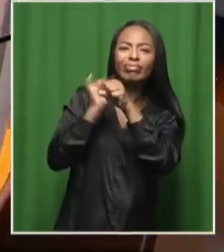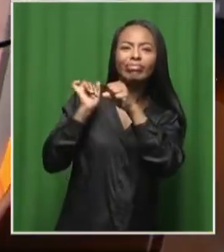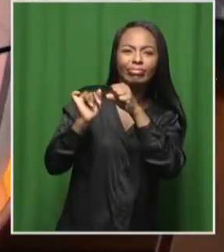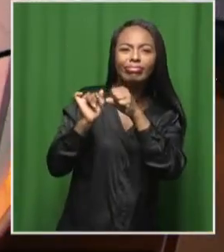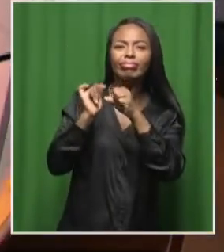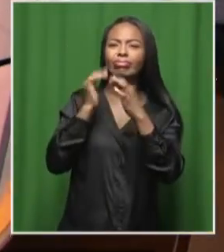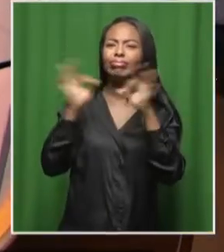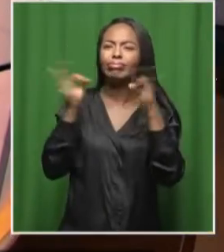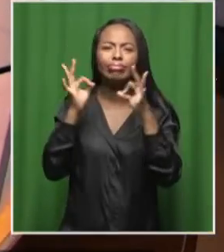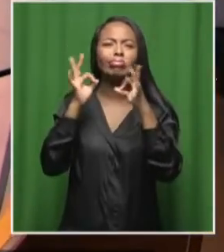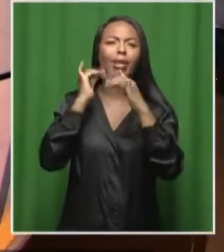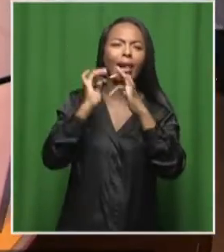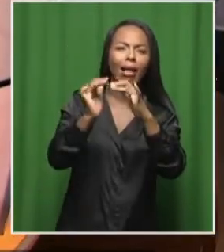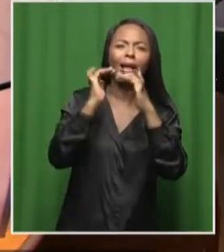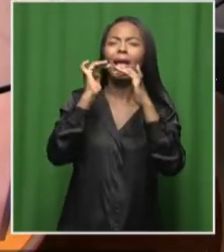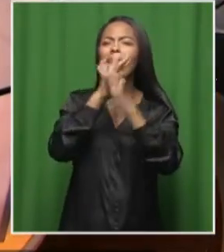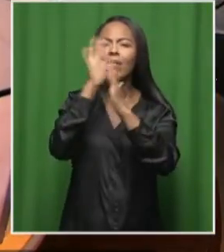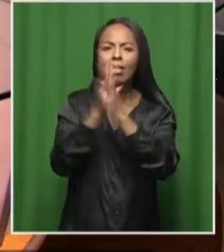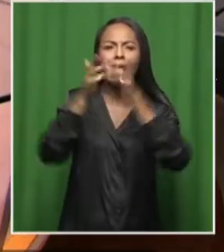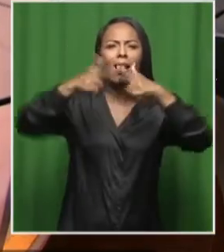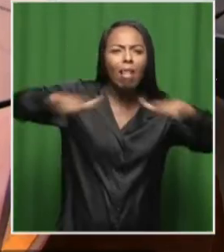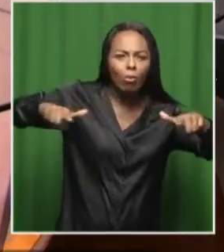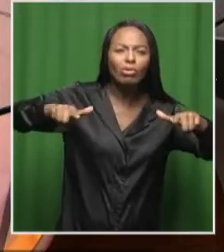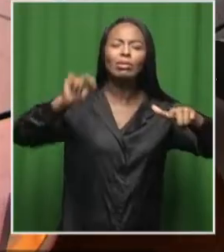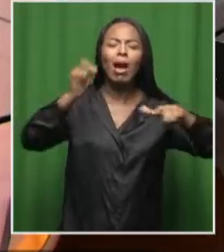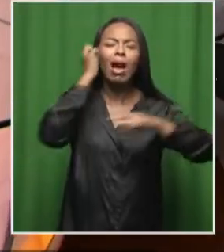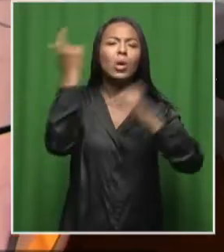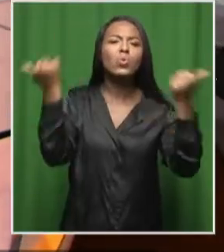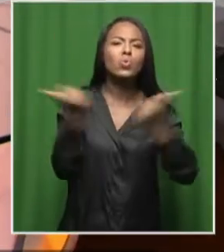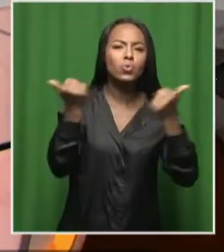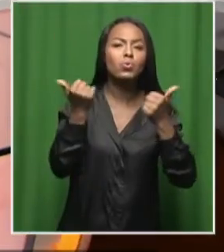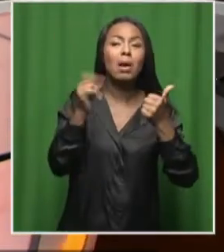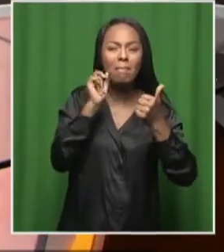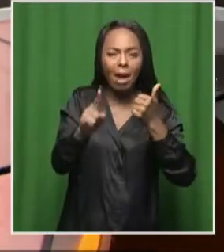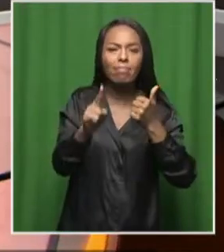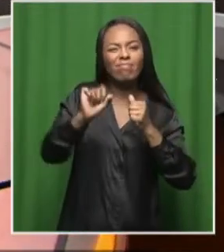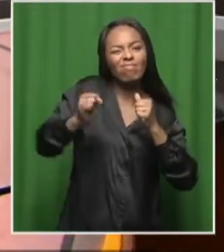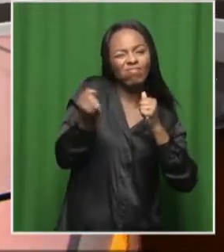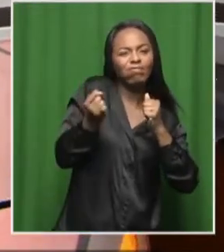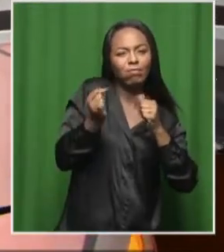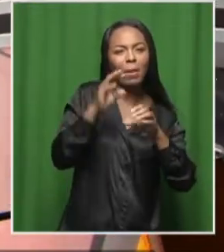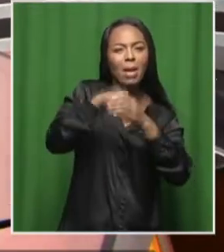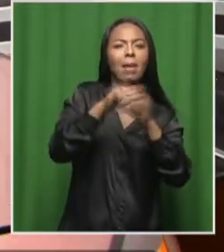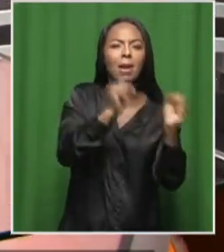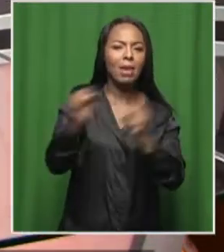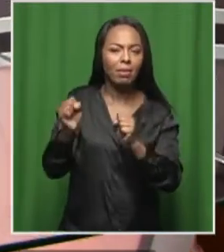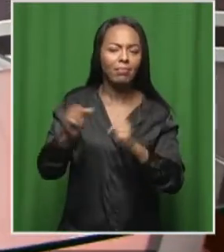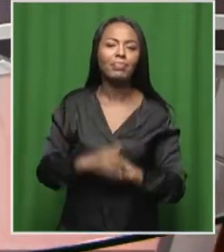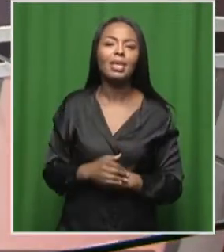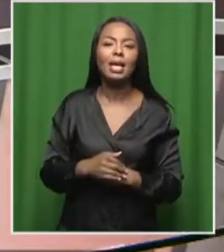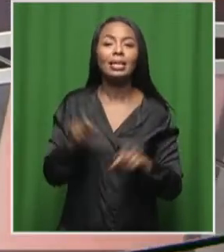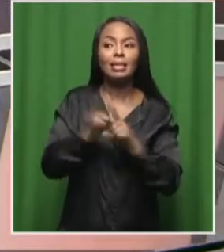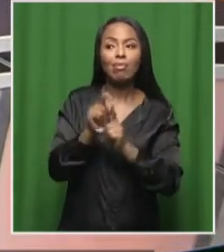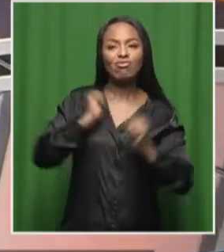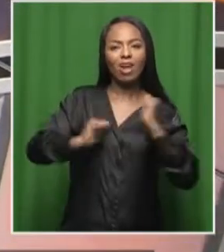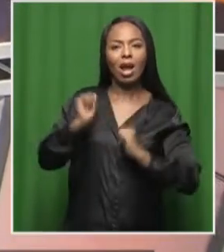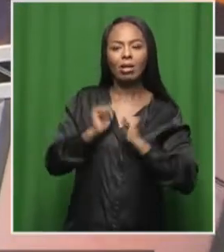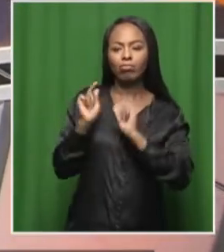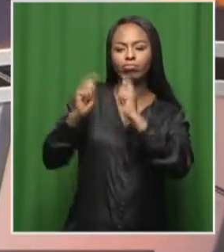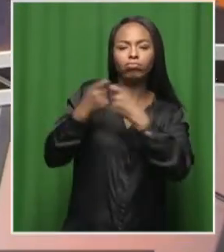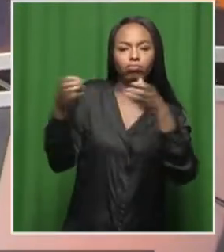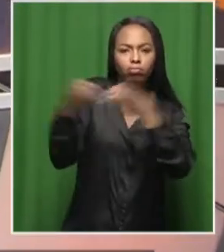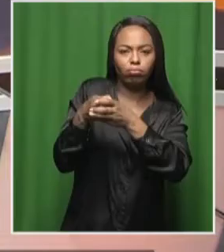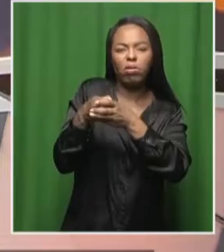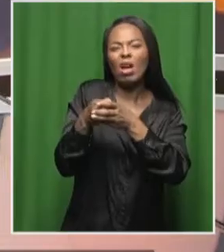the lingo. So that we really kept. But the cast is quite young, and I